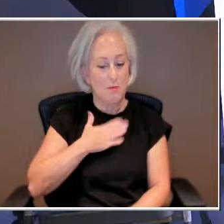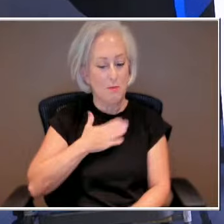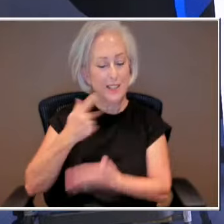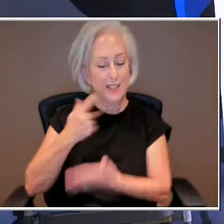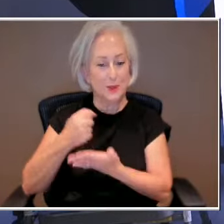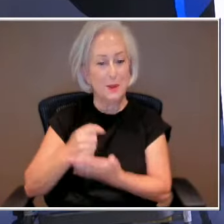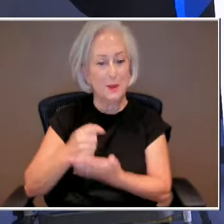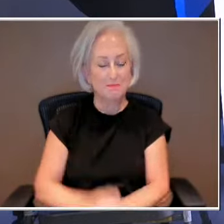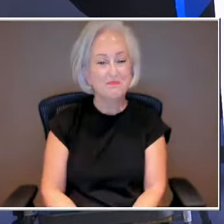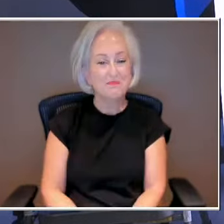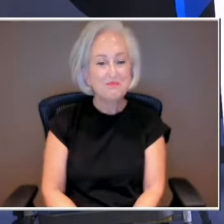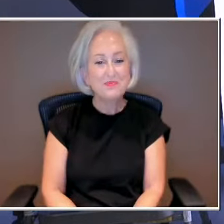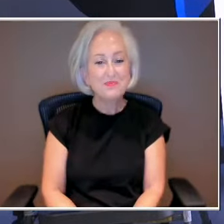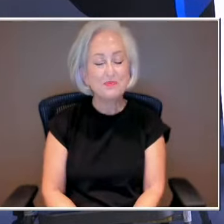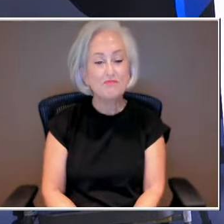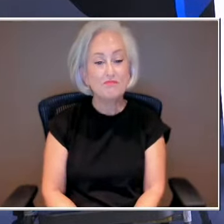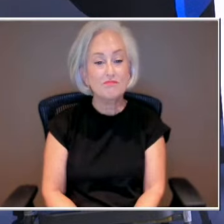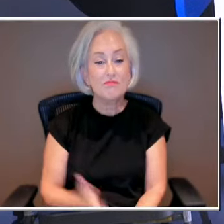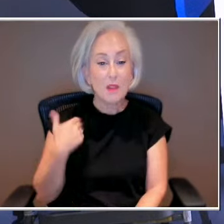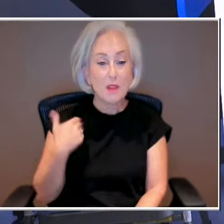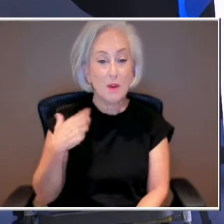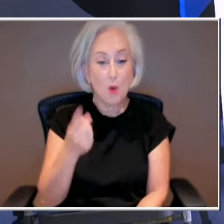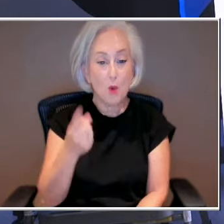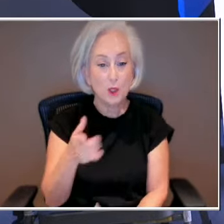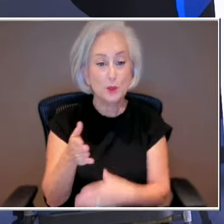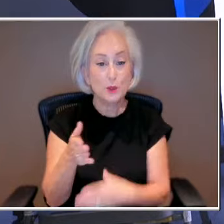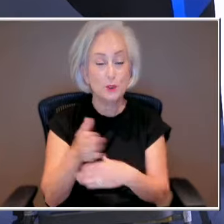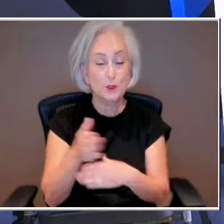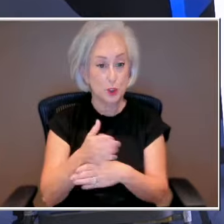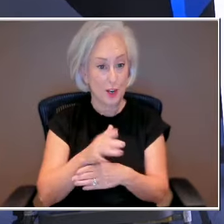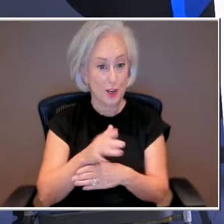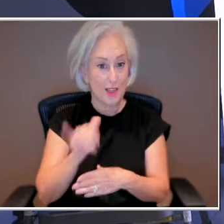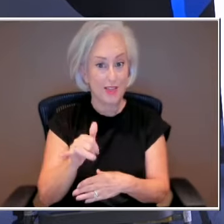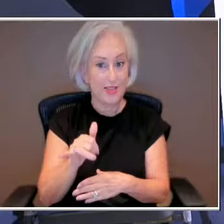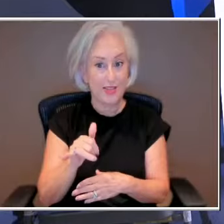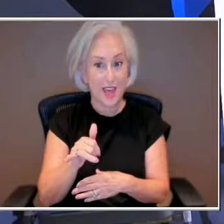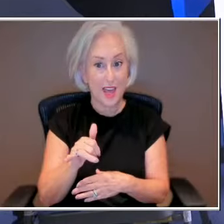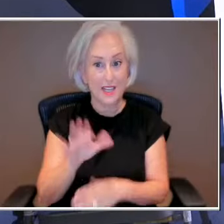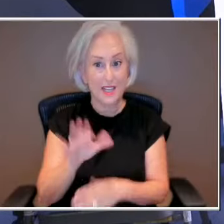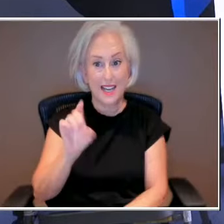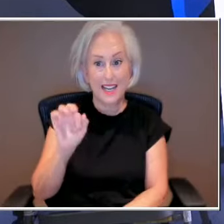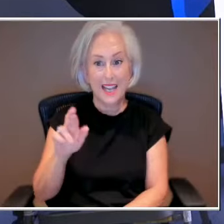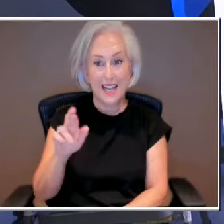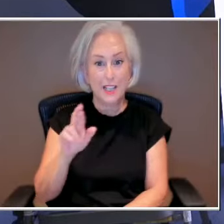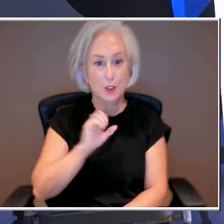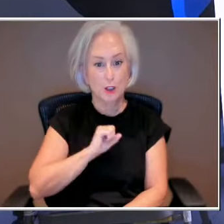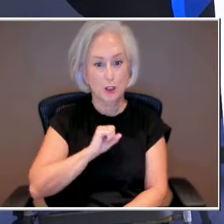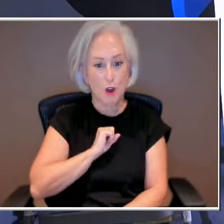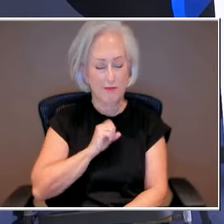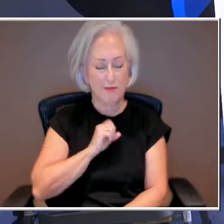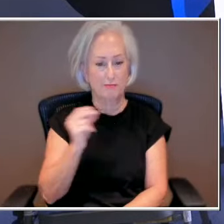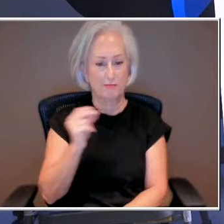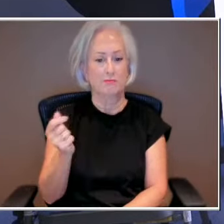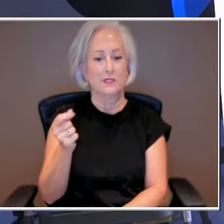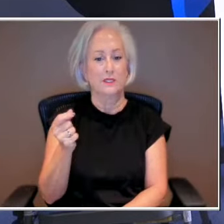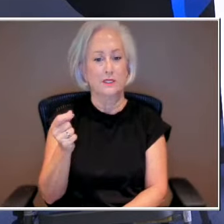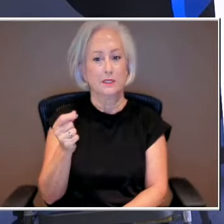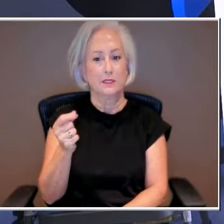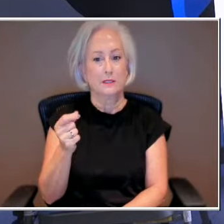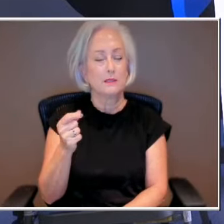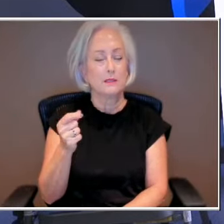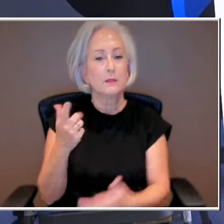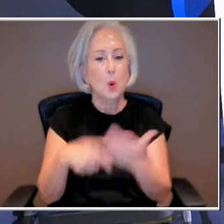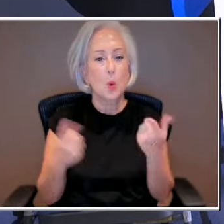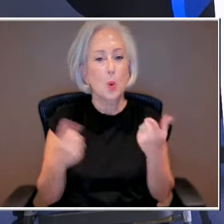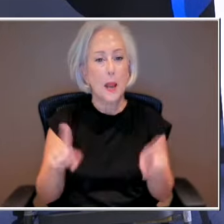shared that this cancer cough tipped you off earlier this year. What happened when you followed up after you started